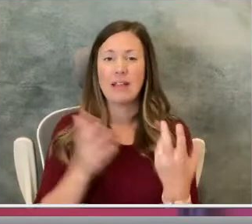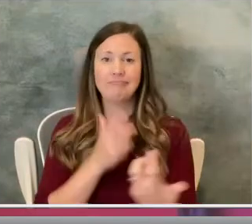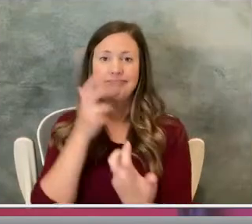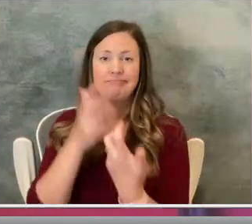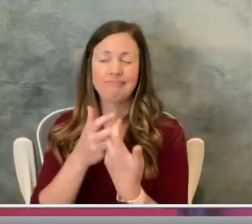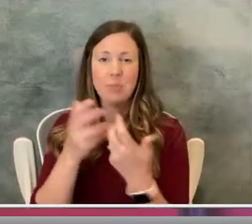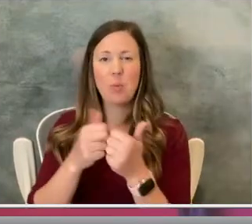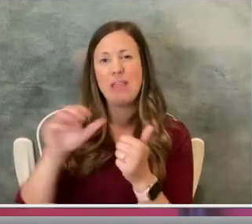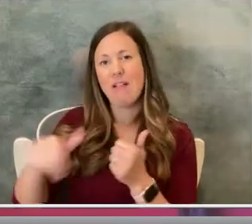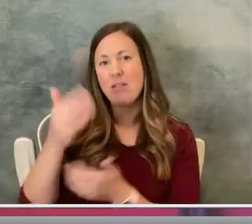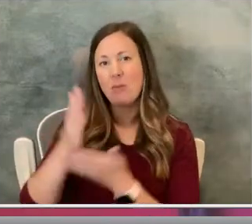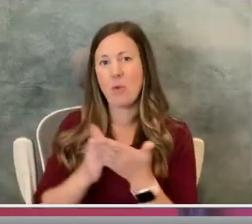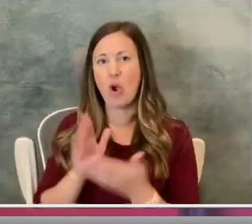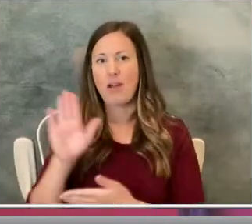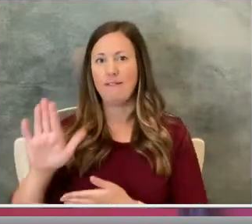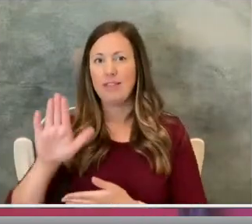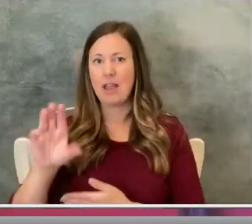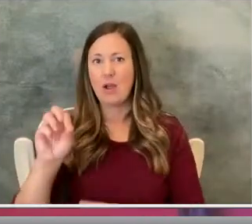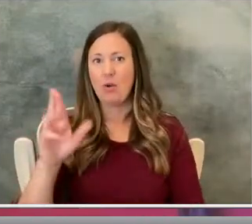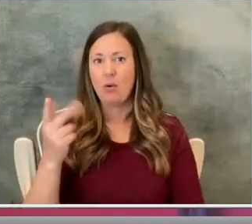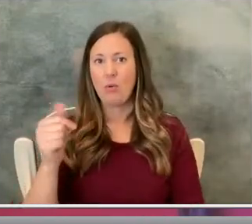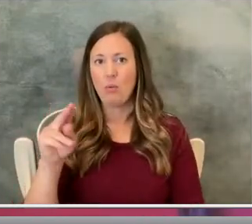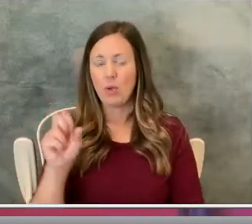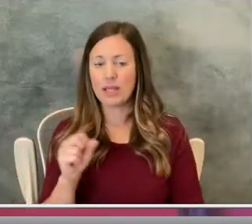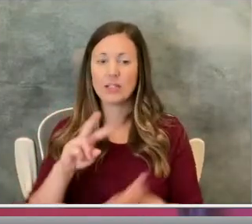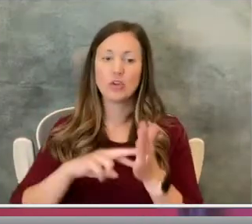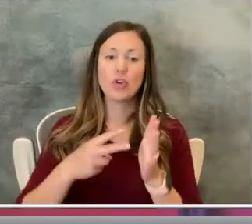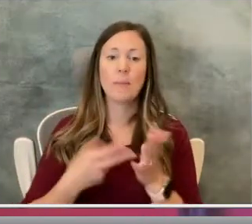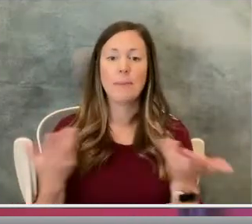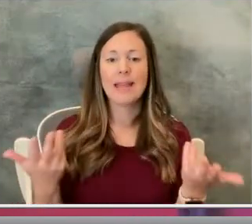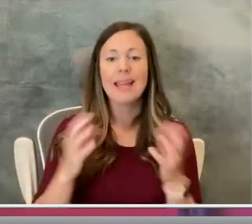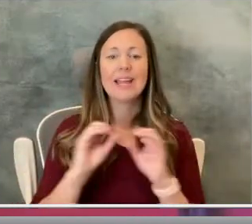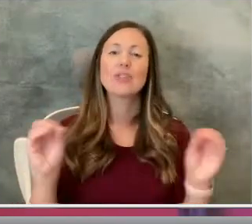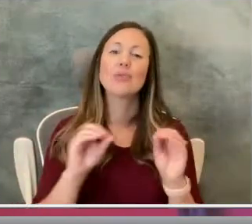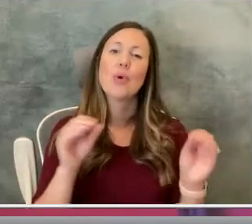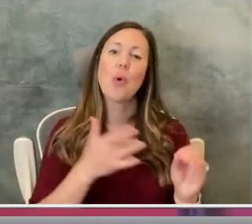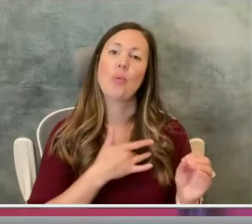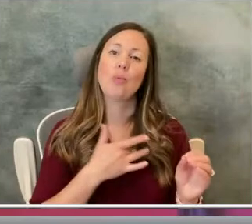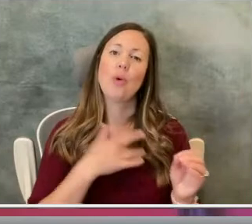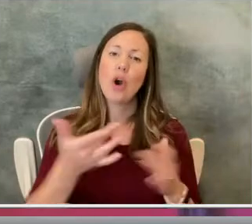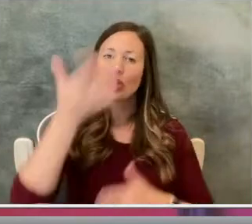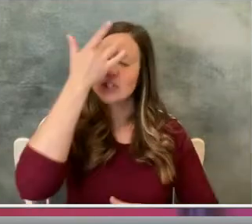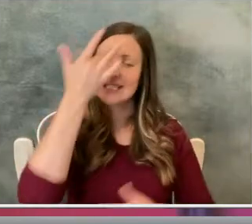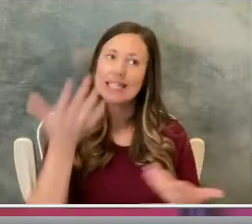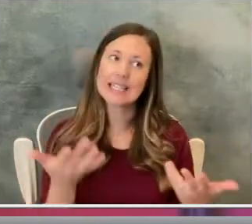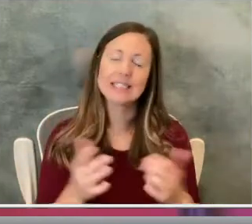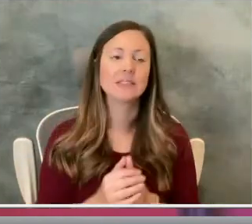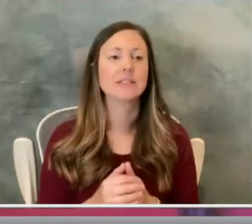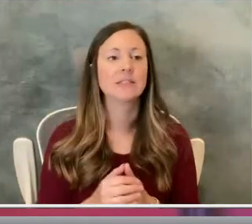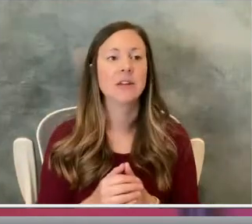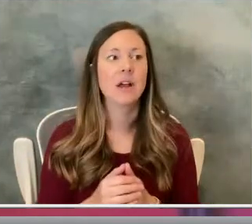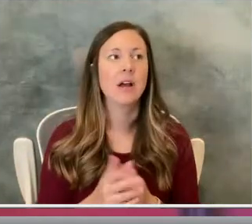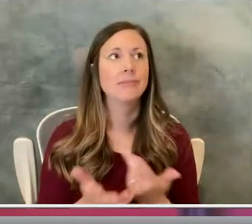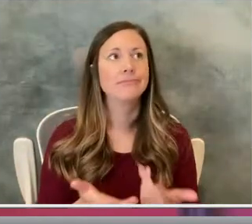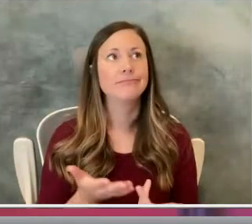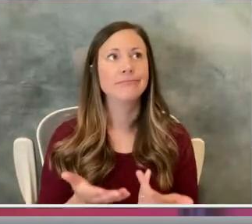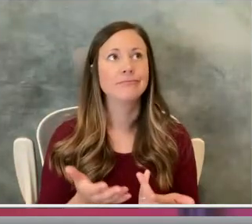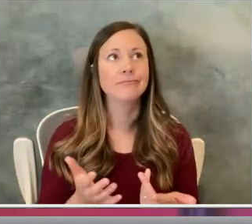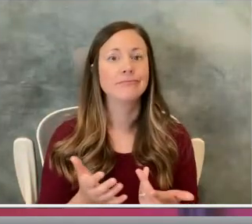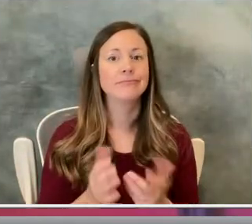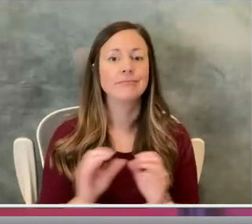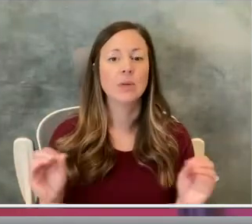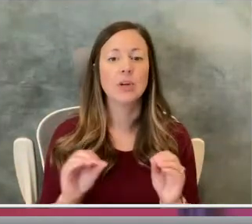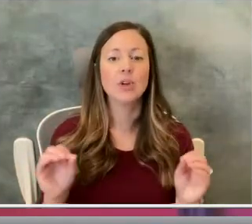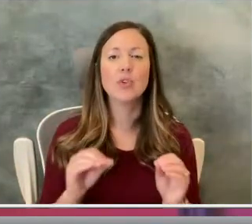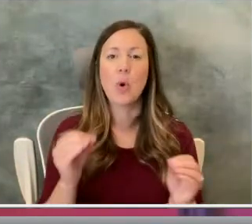So absence of significant coronary artery disease or valvular disease, absence of hypertrophy or thickening of the ventricle wall. You're